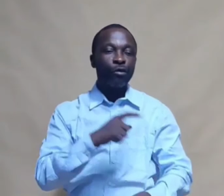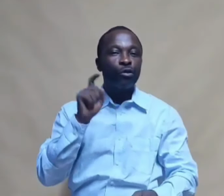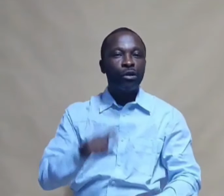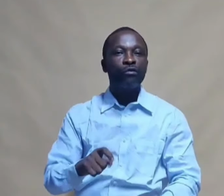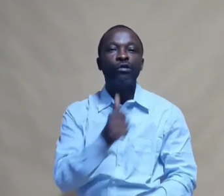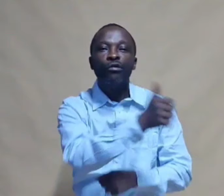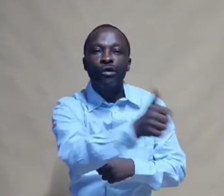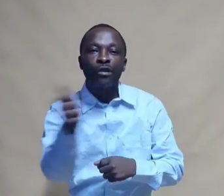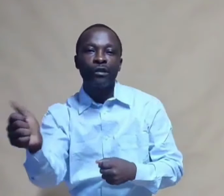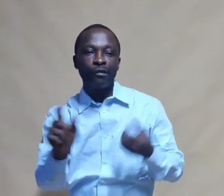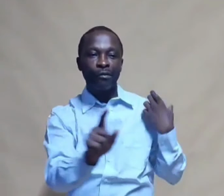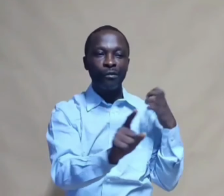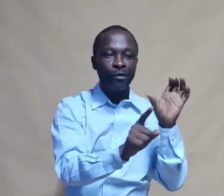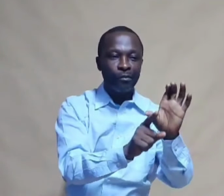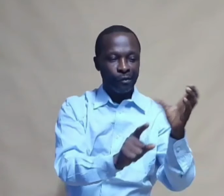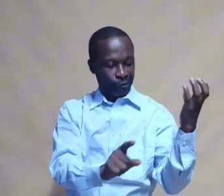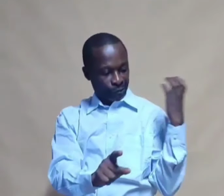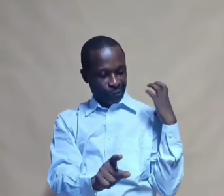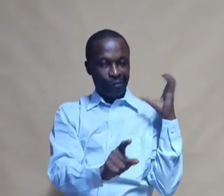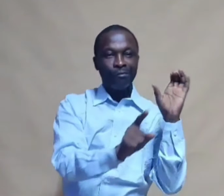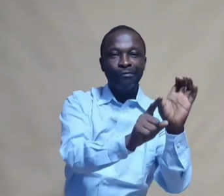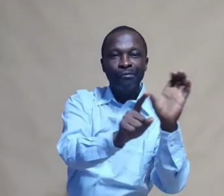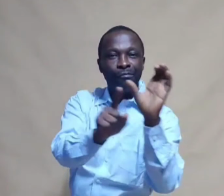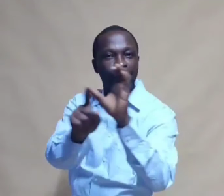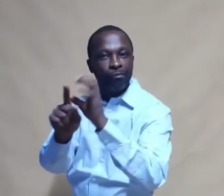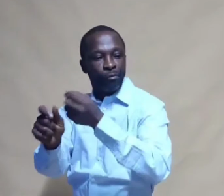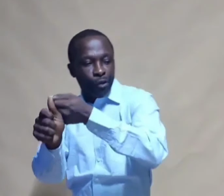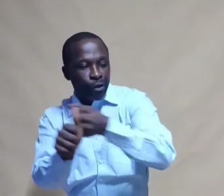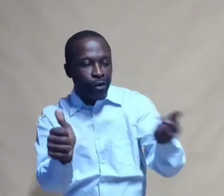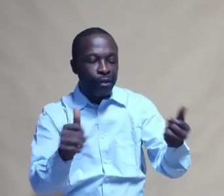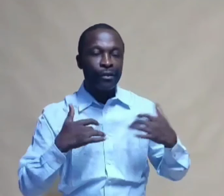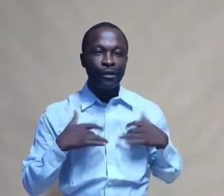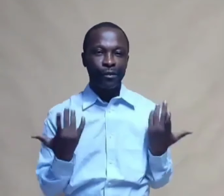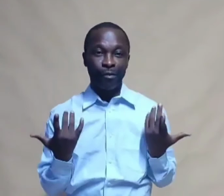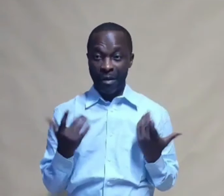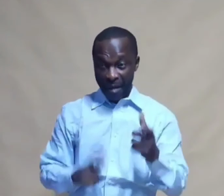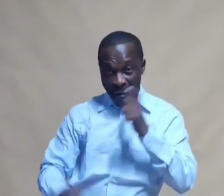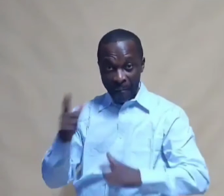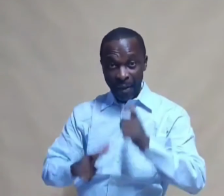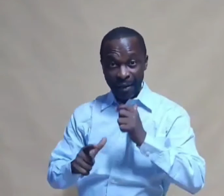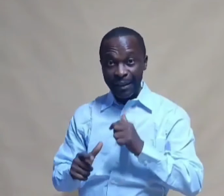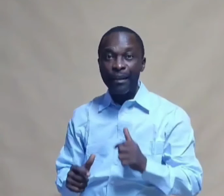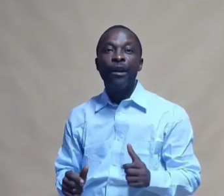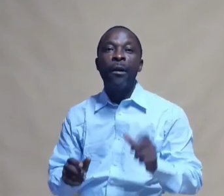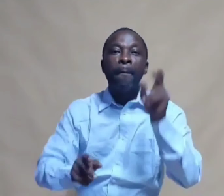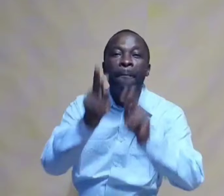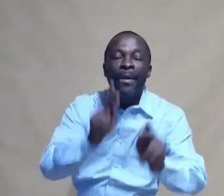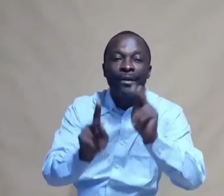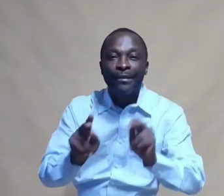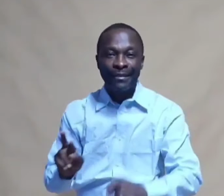responsibility of promoting equality. As human beings, we all have the rights to be treated fairly